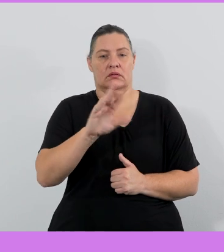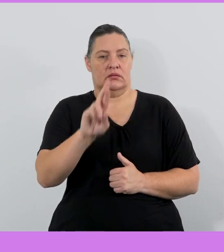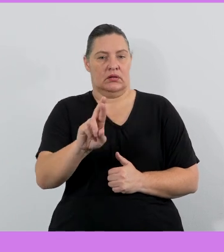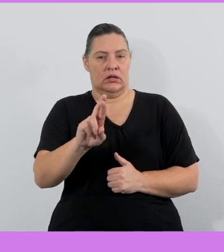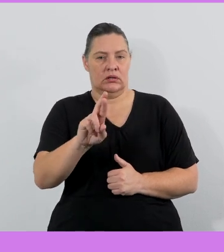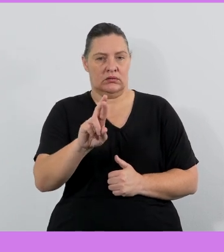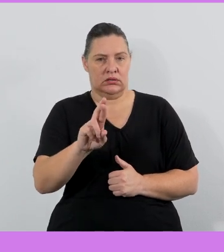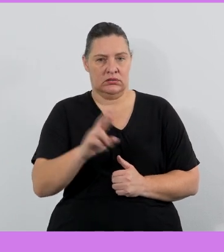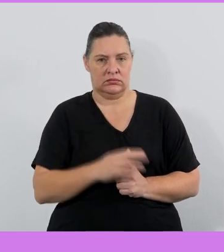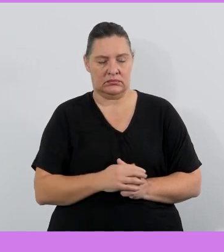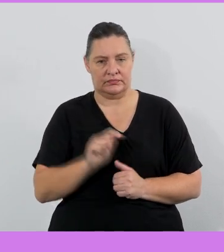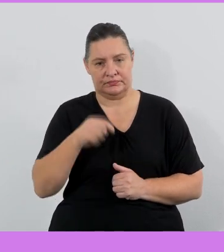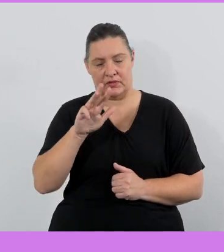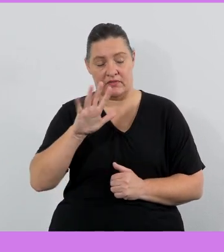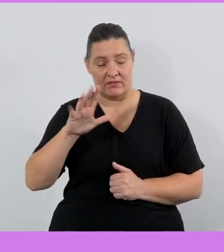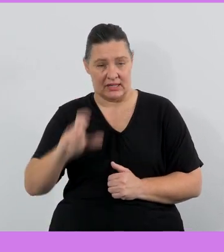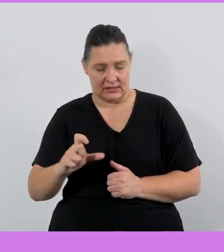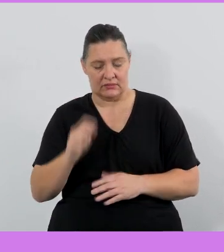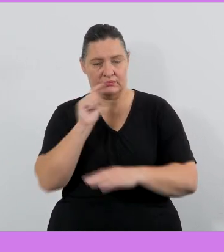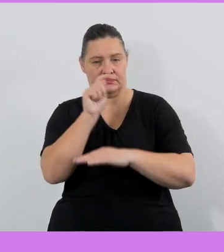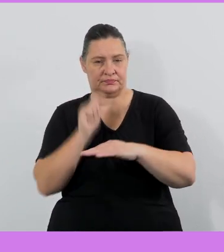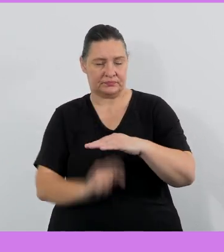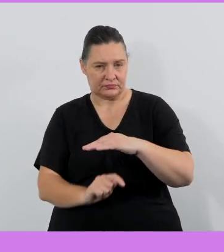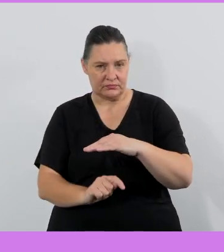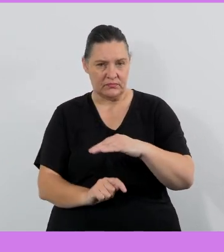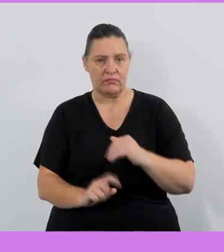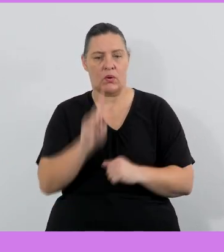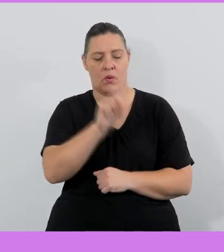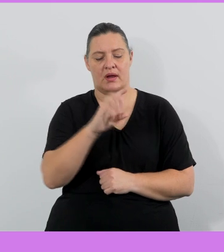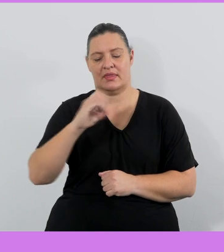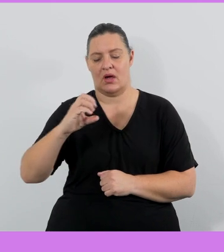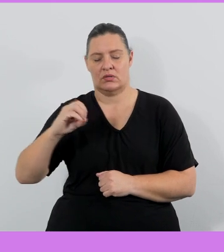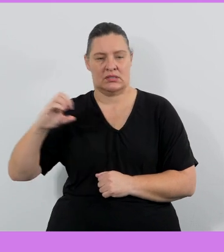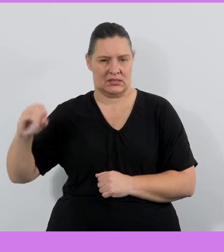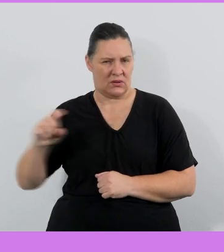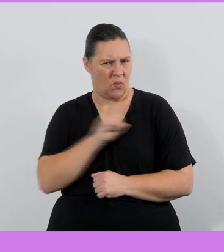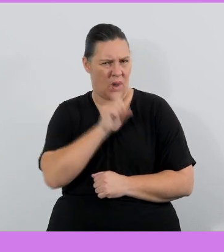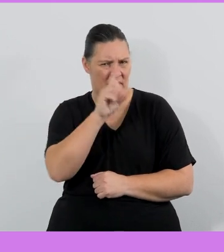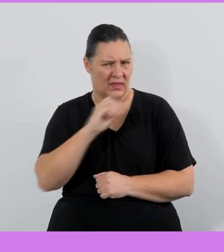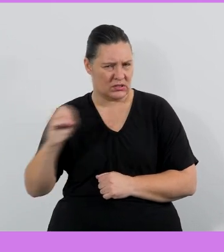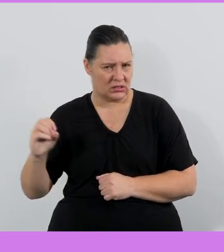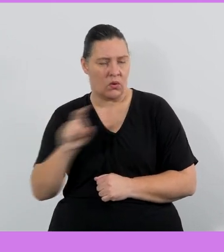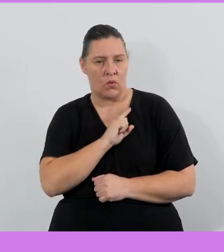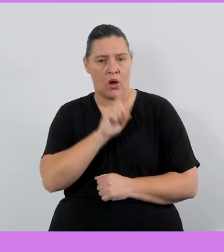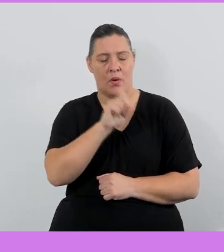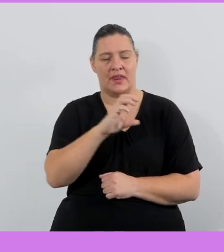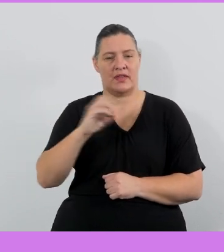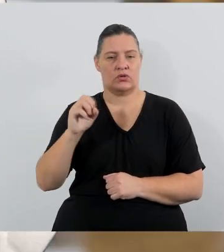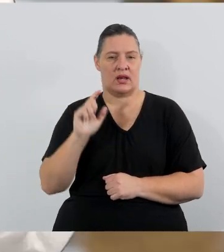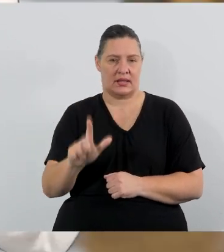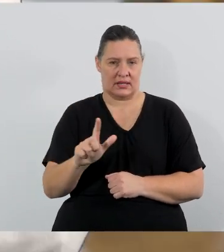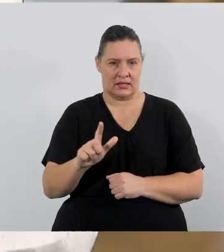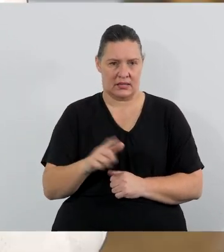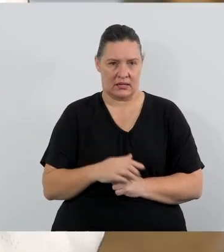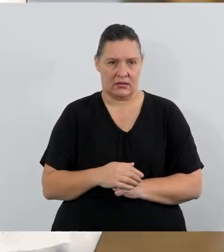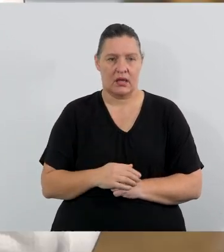rand and 95 cents. I divide that by 1,000. Why 1,000? Because 1,000 liter